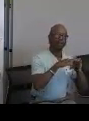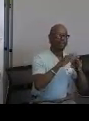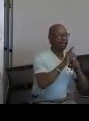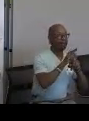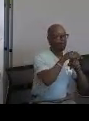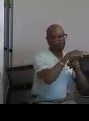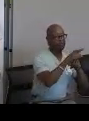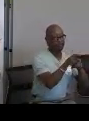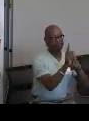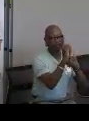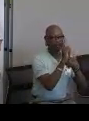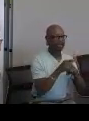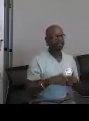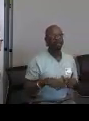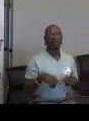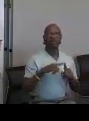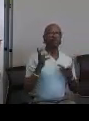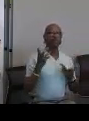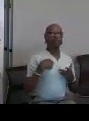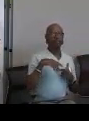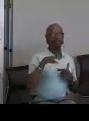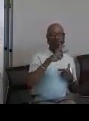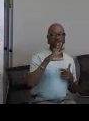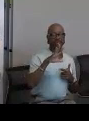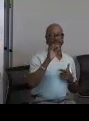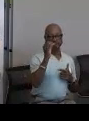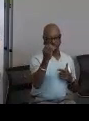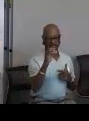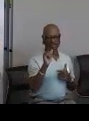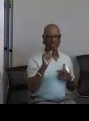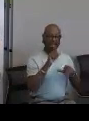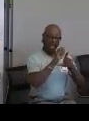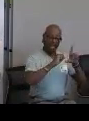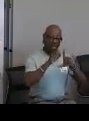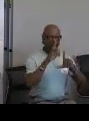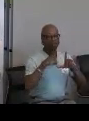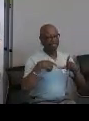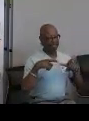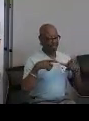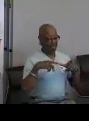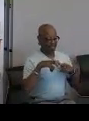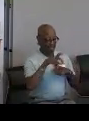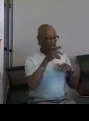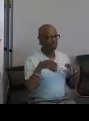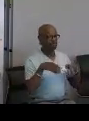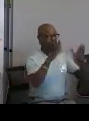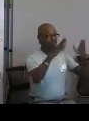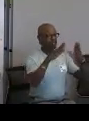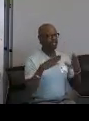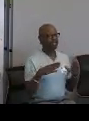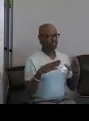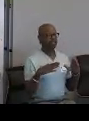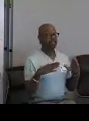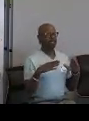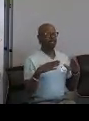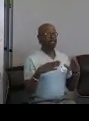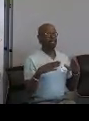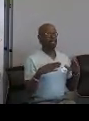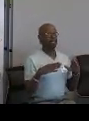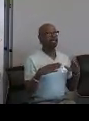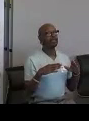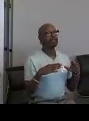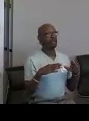arrow pointing at about a 35-degree angle. The stairwell is an open rectangle. So the bottom of the